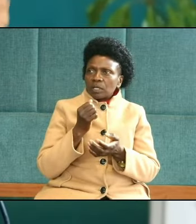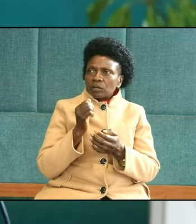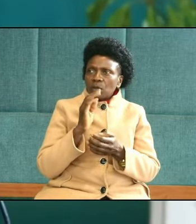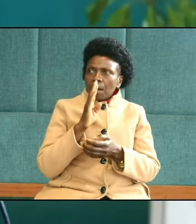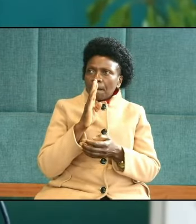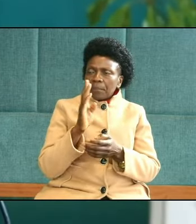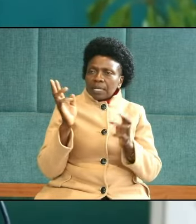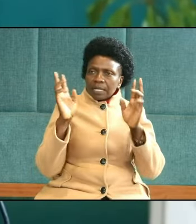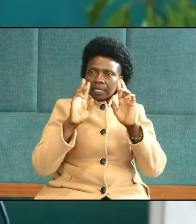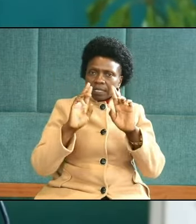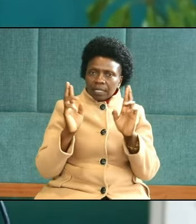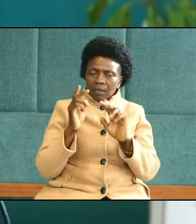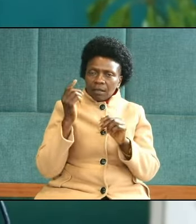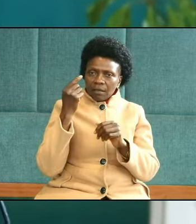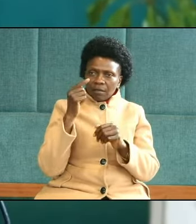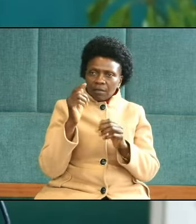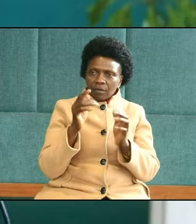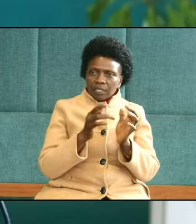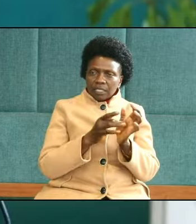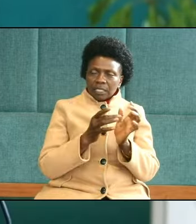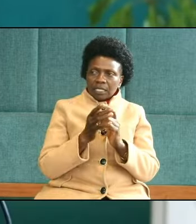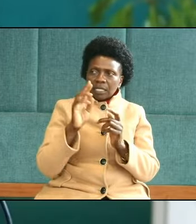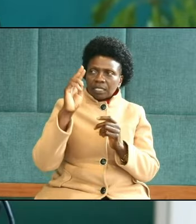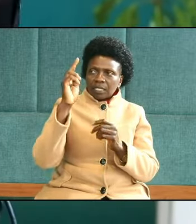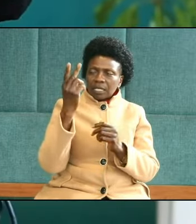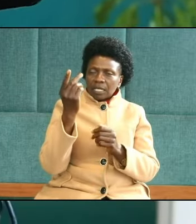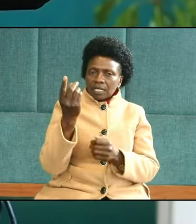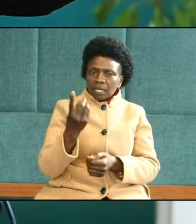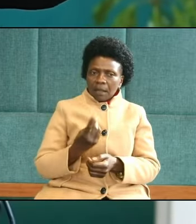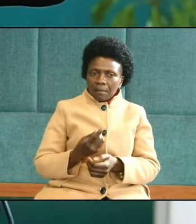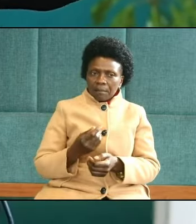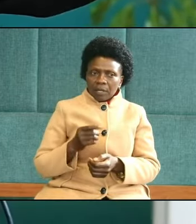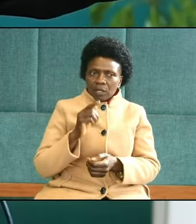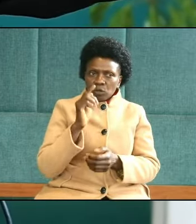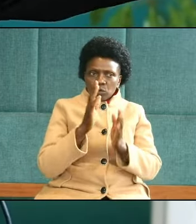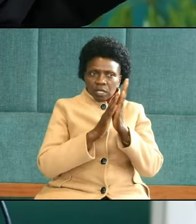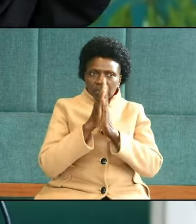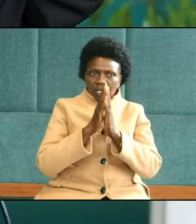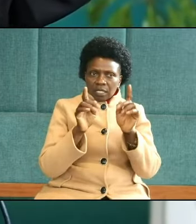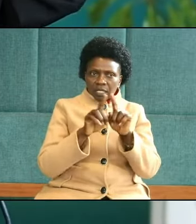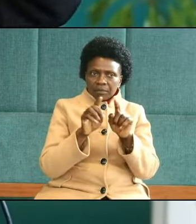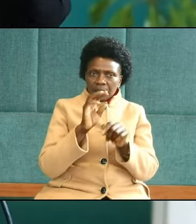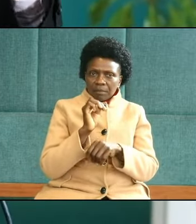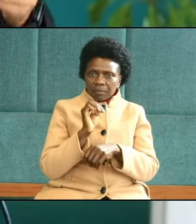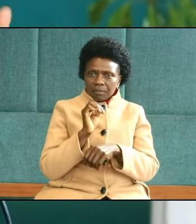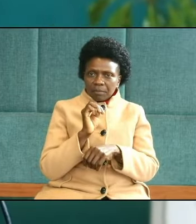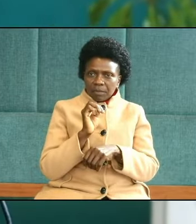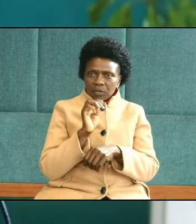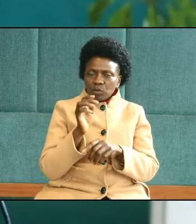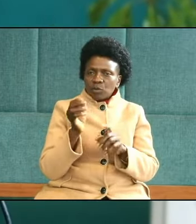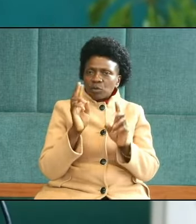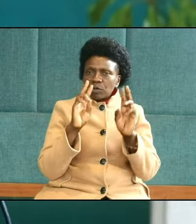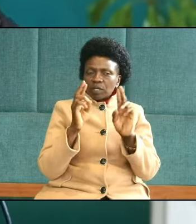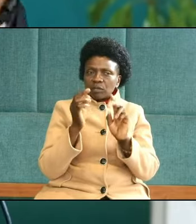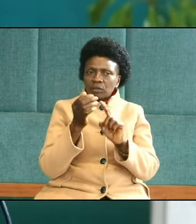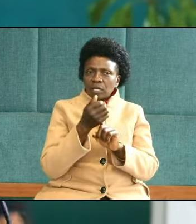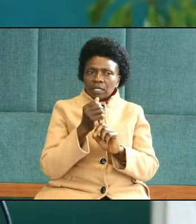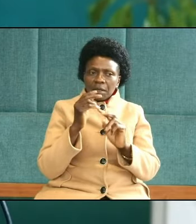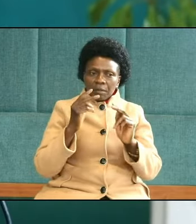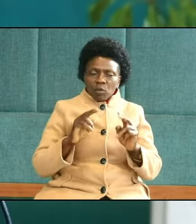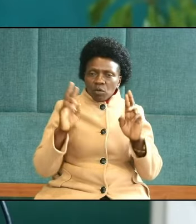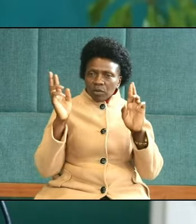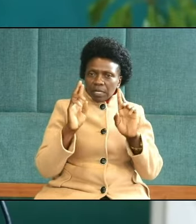be ready for Jesus' second coming. Are you as excited as they are? Are you wanting to get people ready?